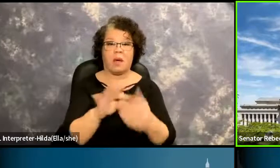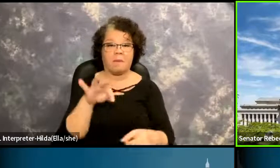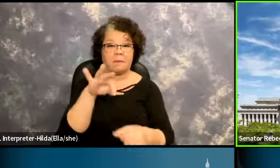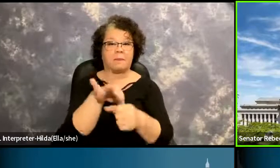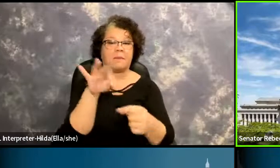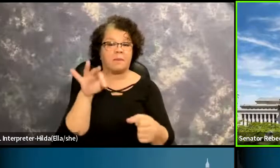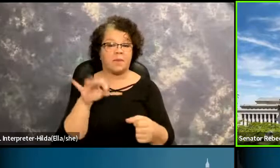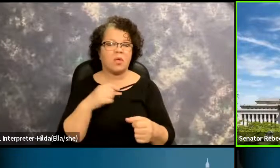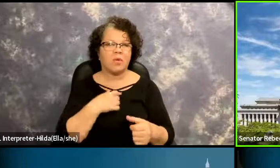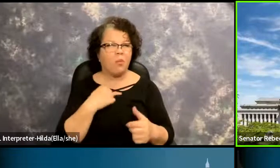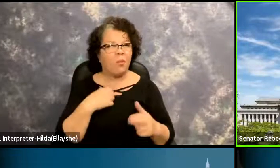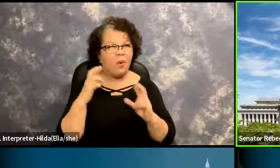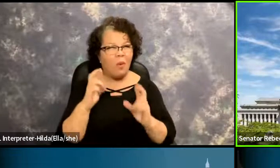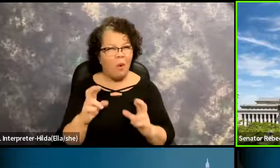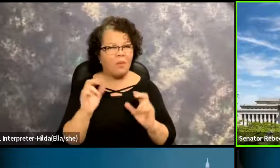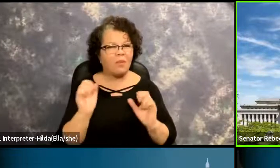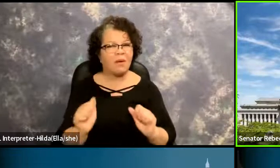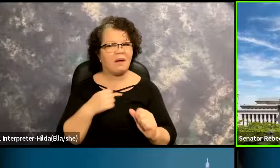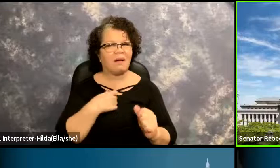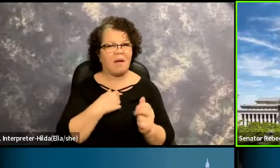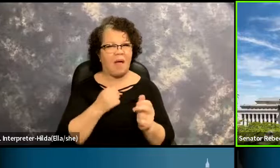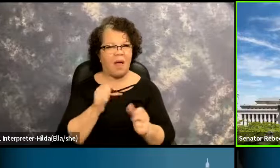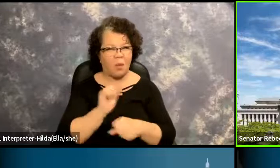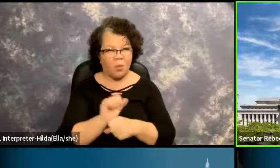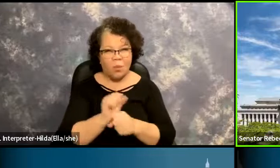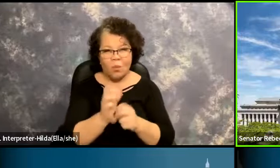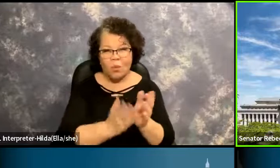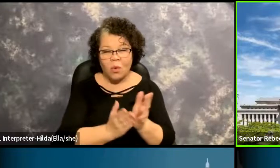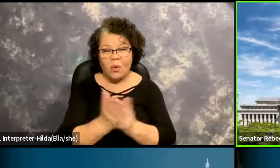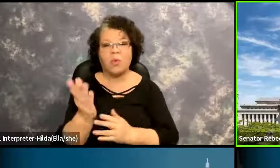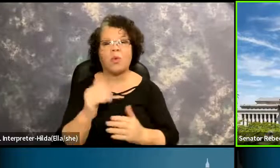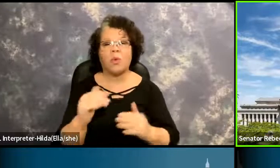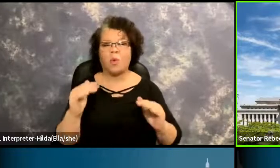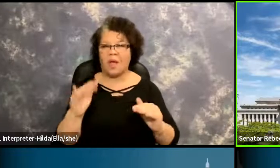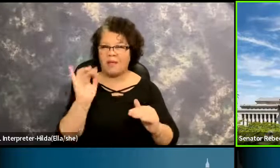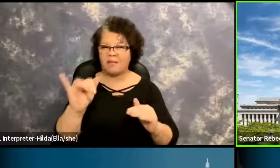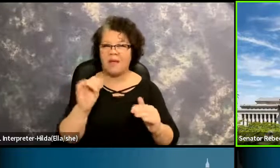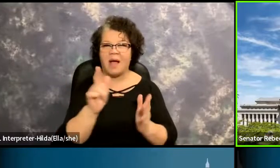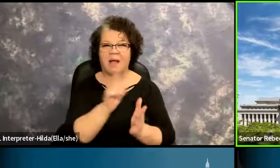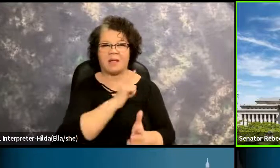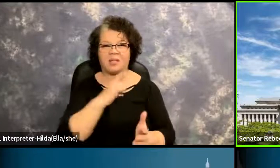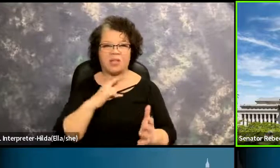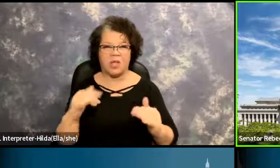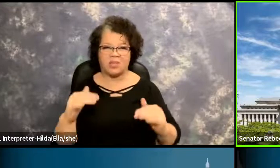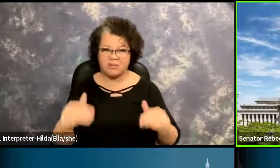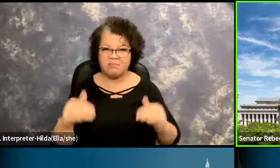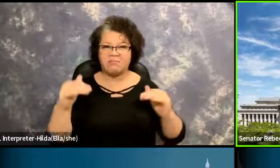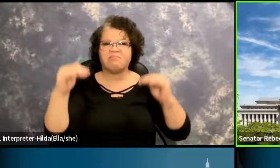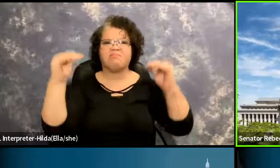hope that we can work through those questions and keep moving that piece of legislation forward. Thank you.